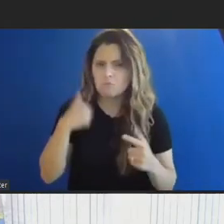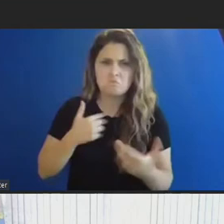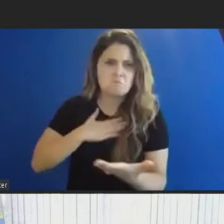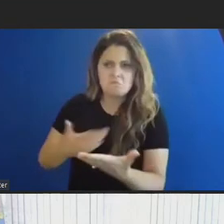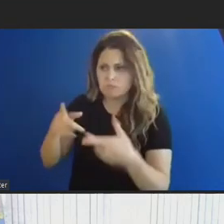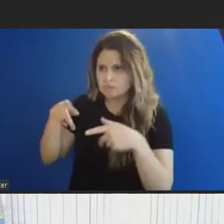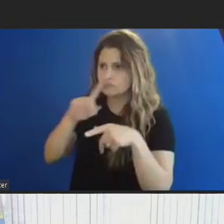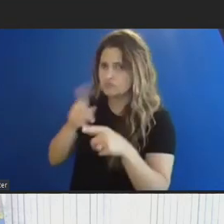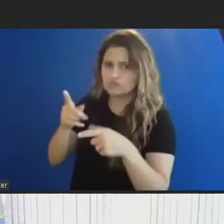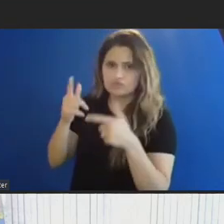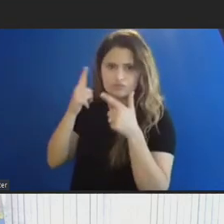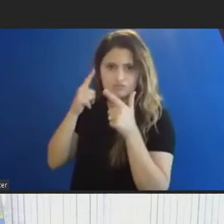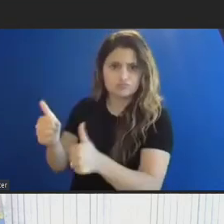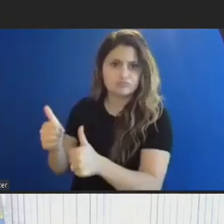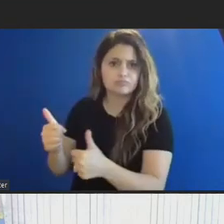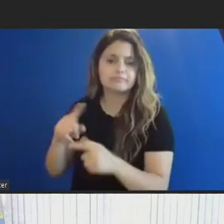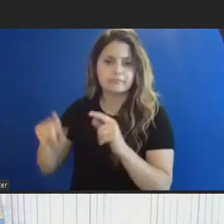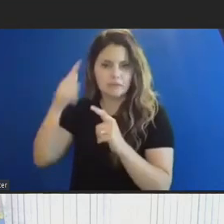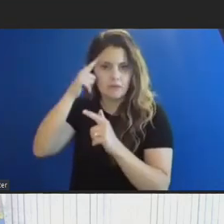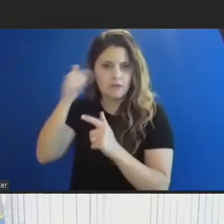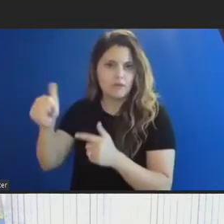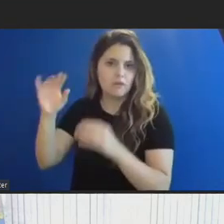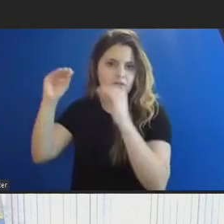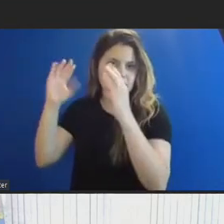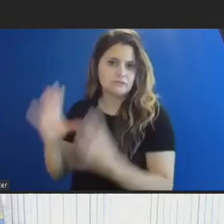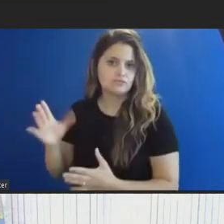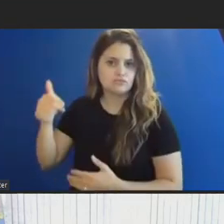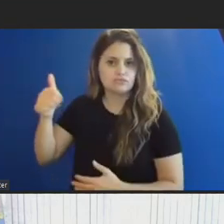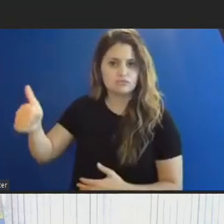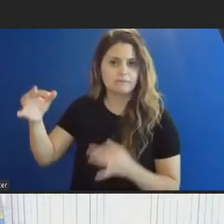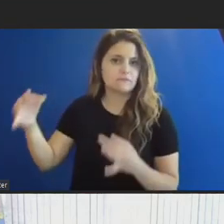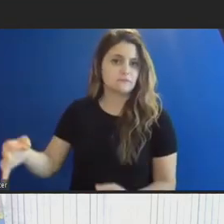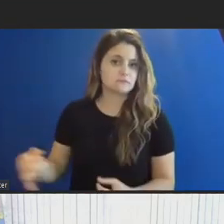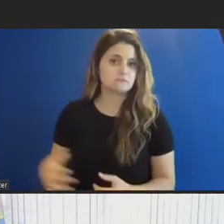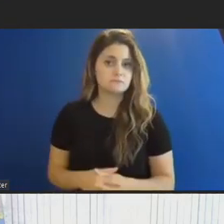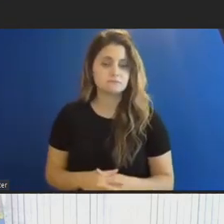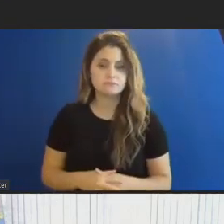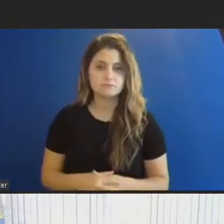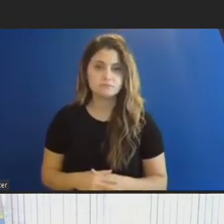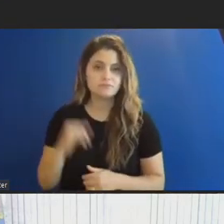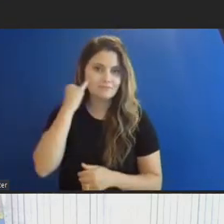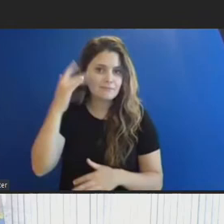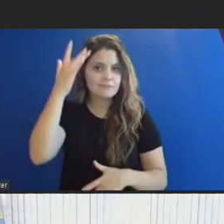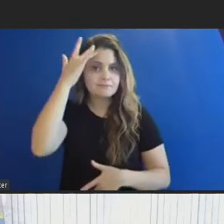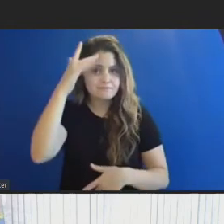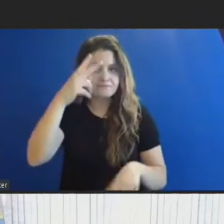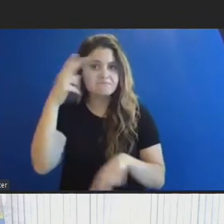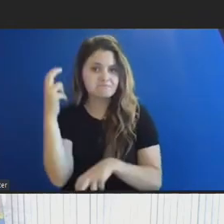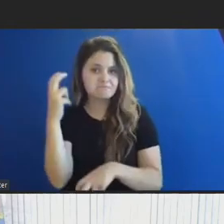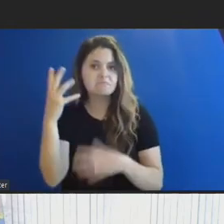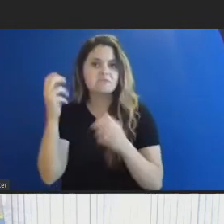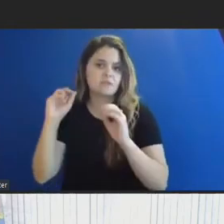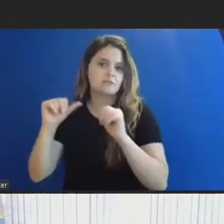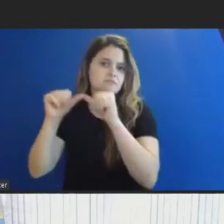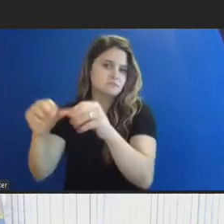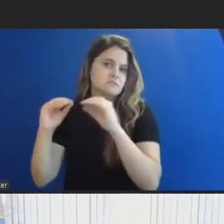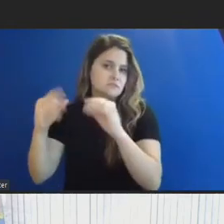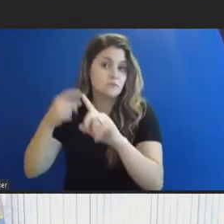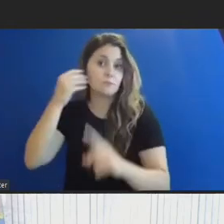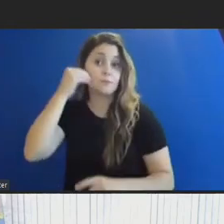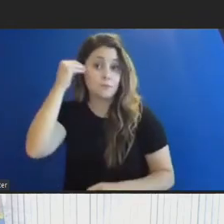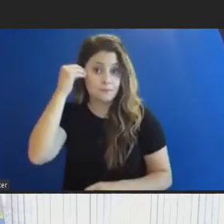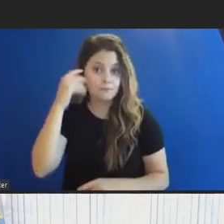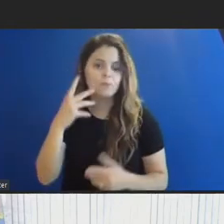allowing them to do that, but that is going to be an option left to the teacher. And we just decided to do that because we felt like that would